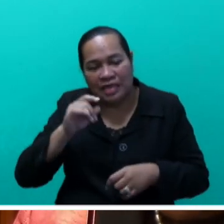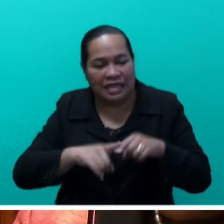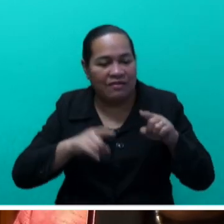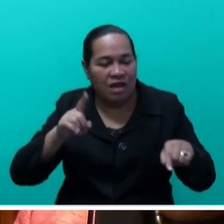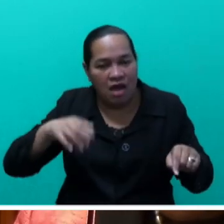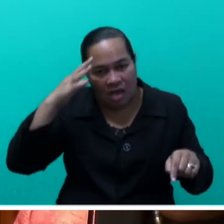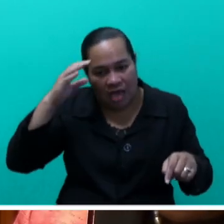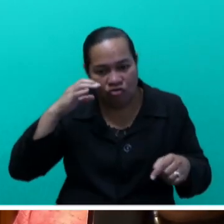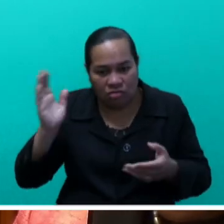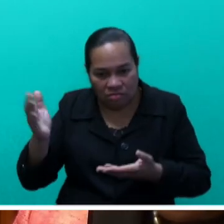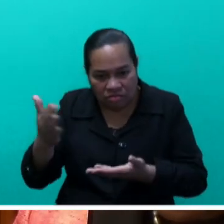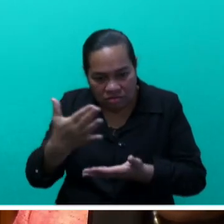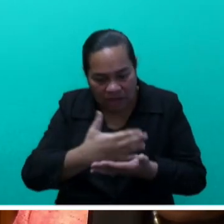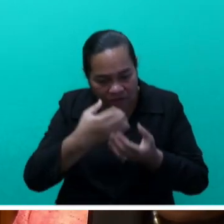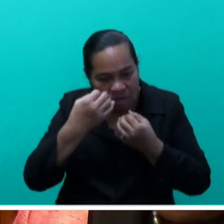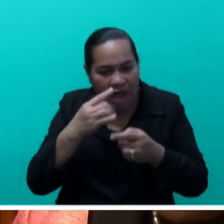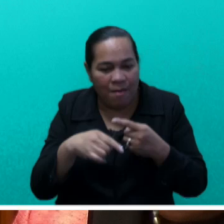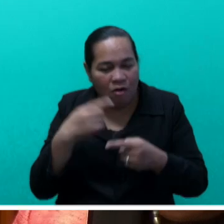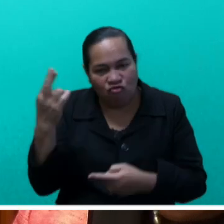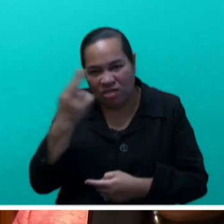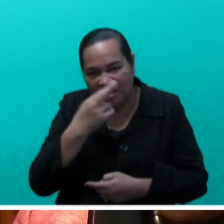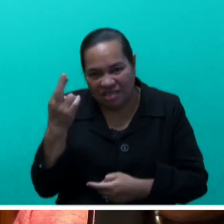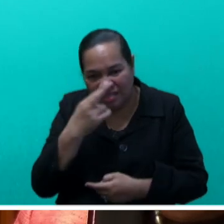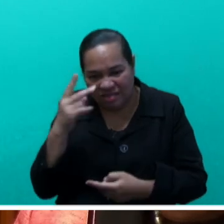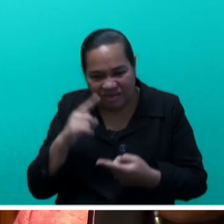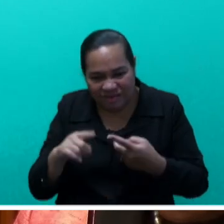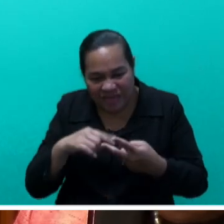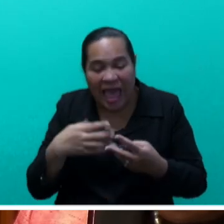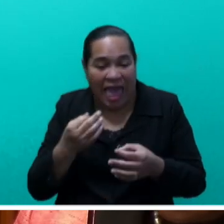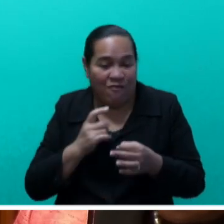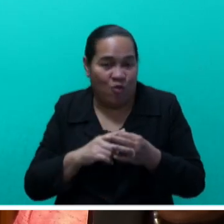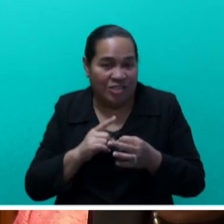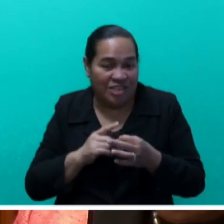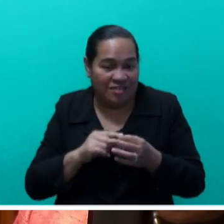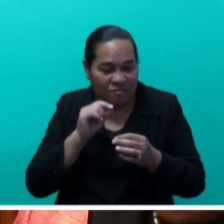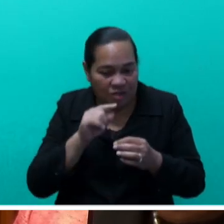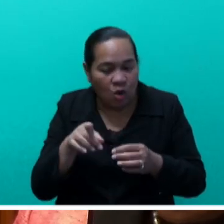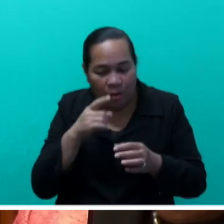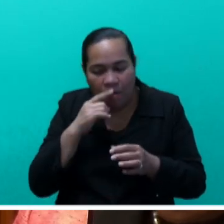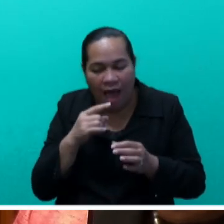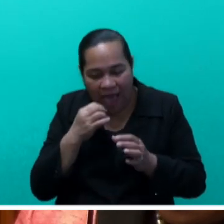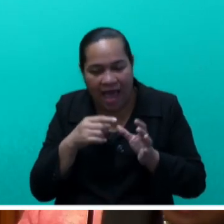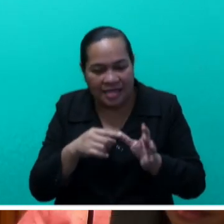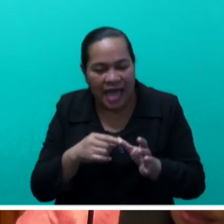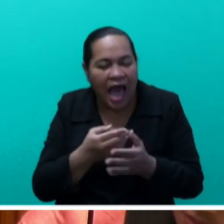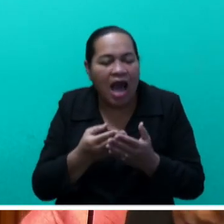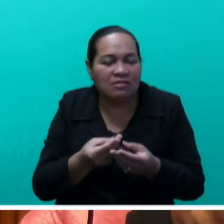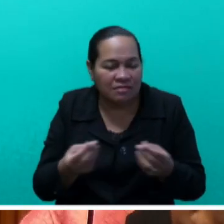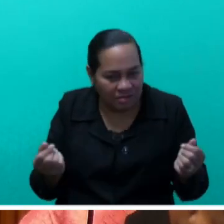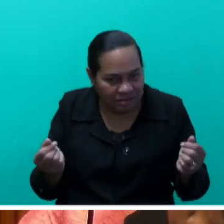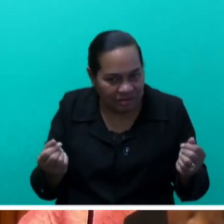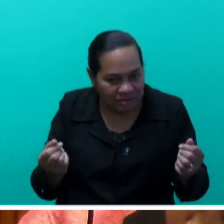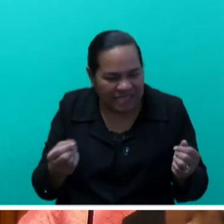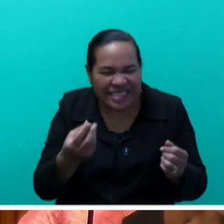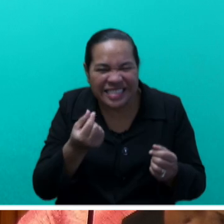gathers information on risk factors with a questionnaire followed by simple physical measurements of respondents,